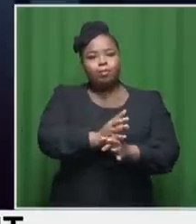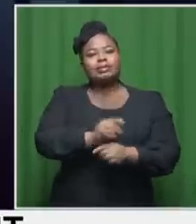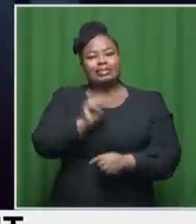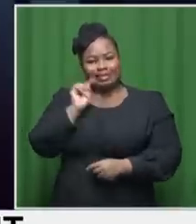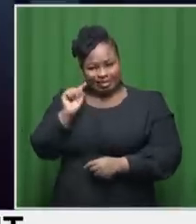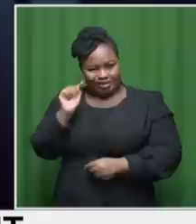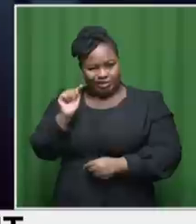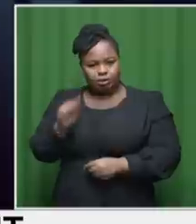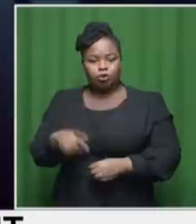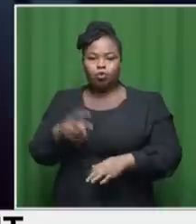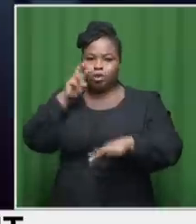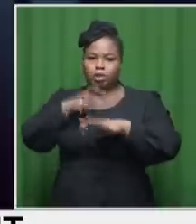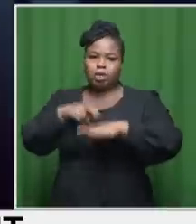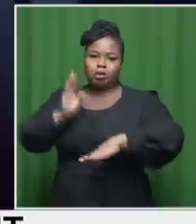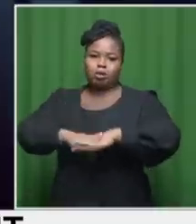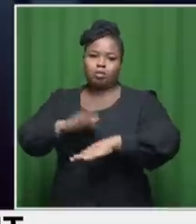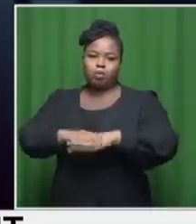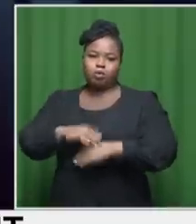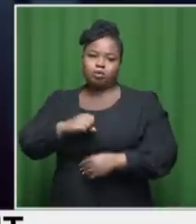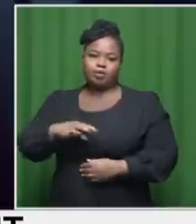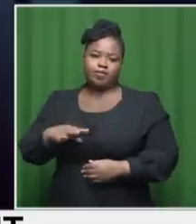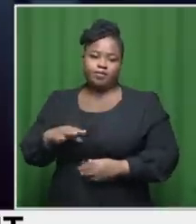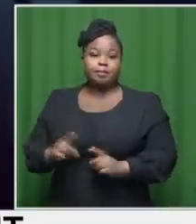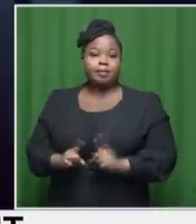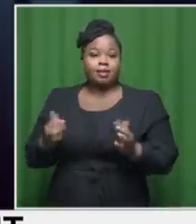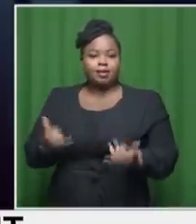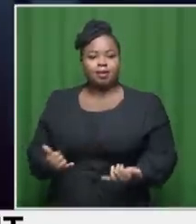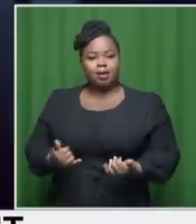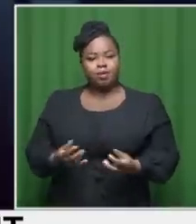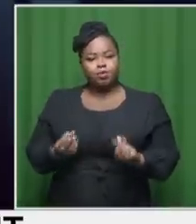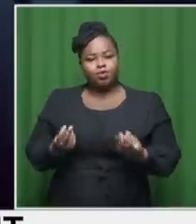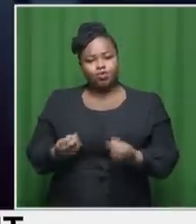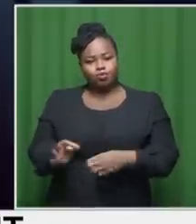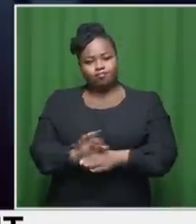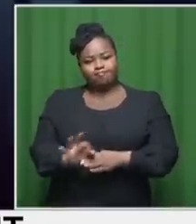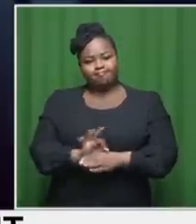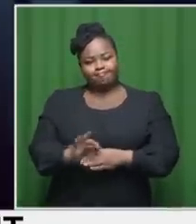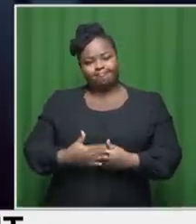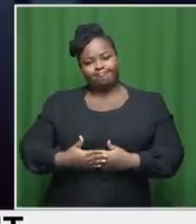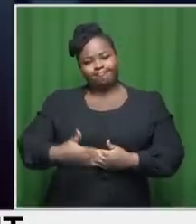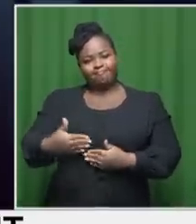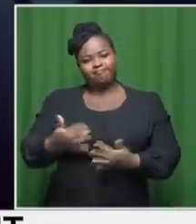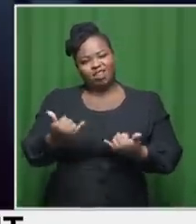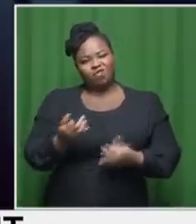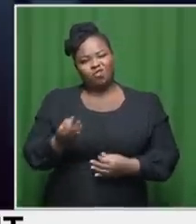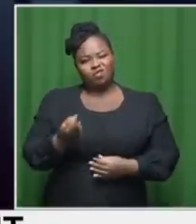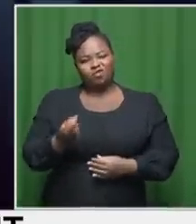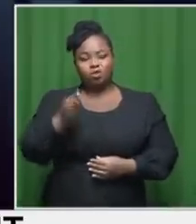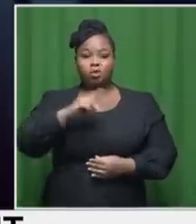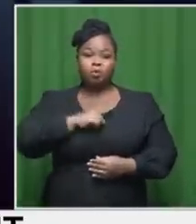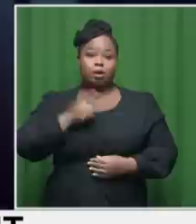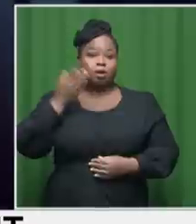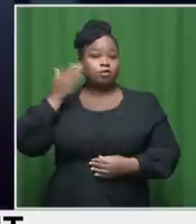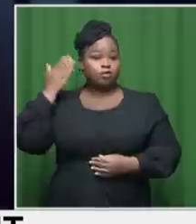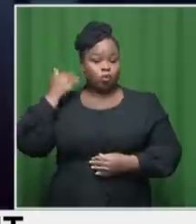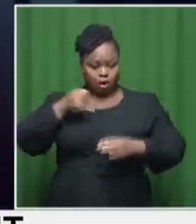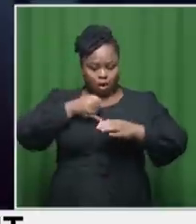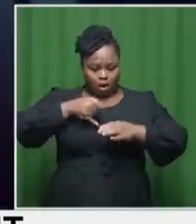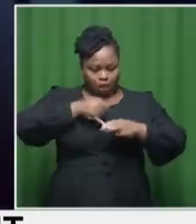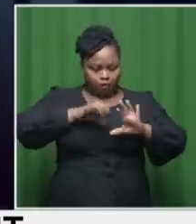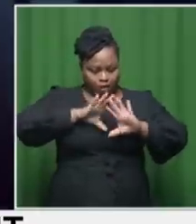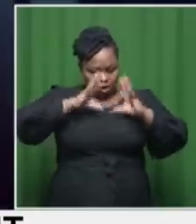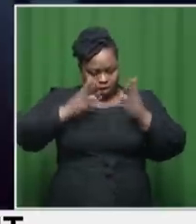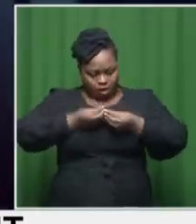Part of the turnaround plan is we've defined a model going forward, where previously we would do everything internally to